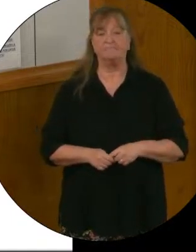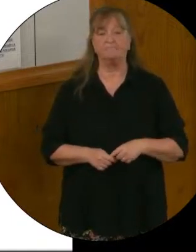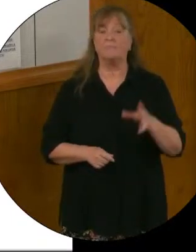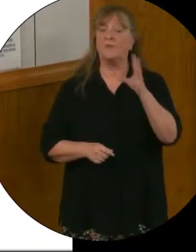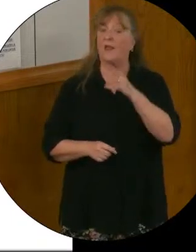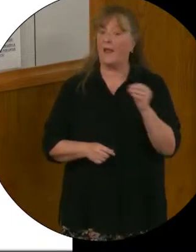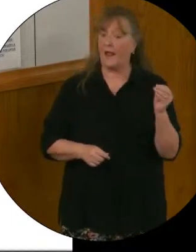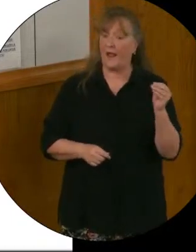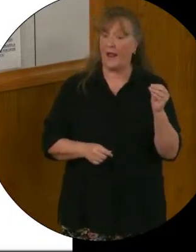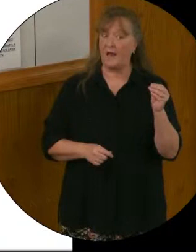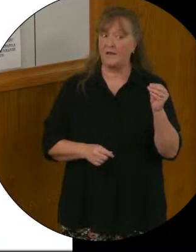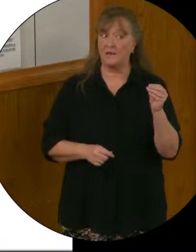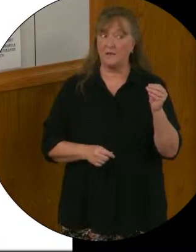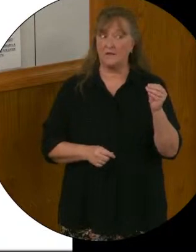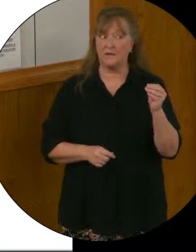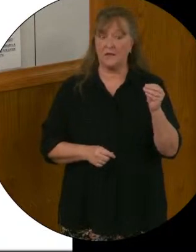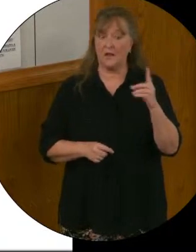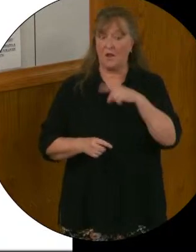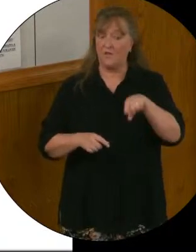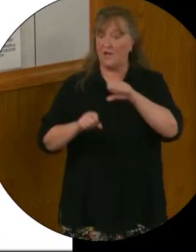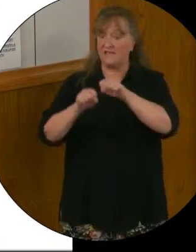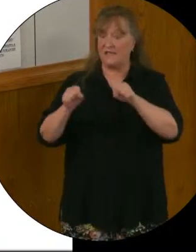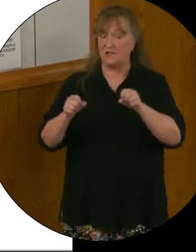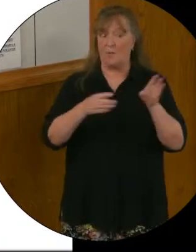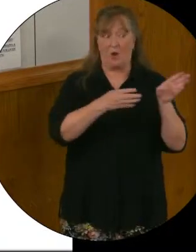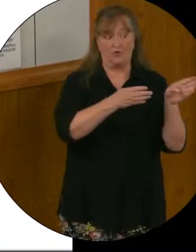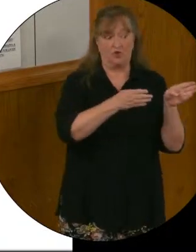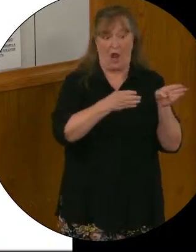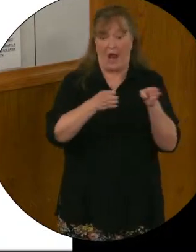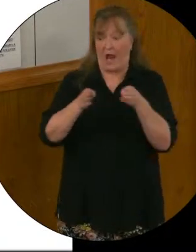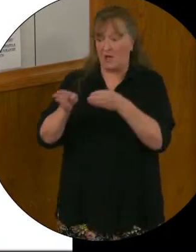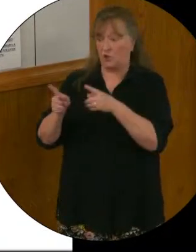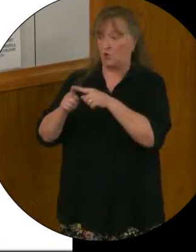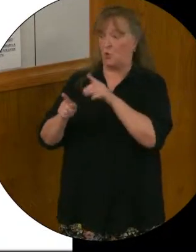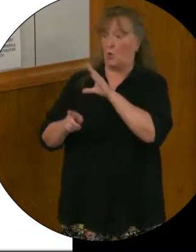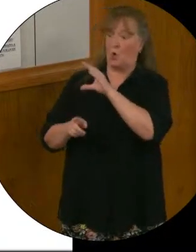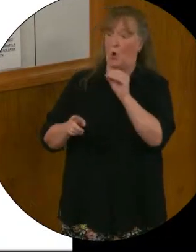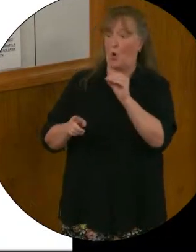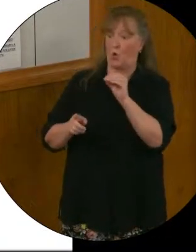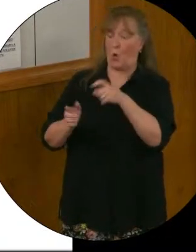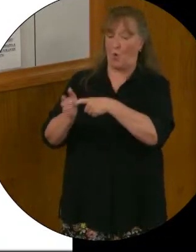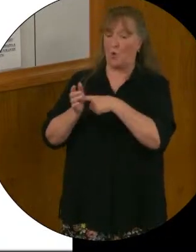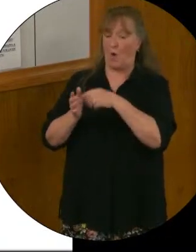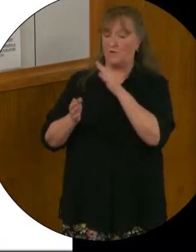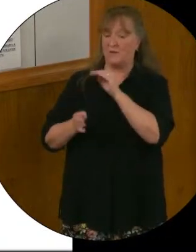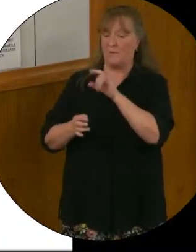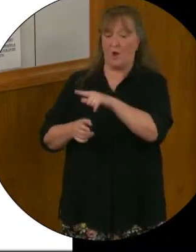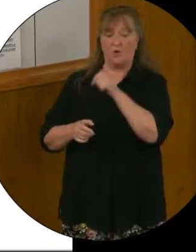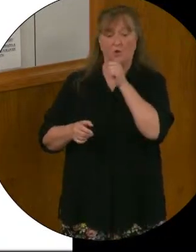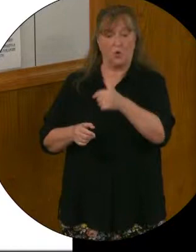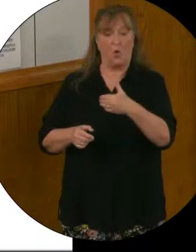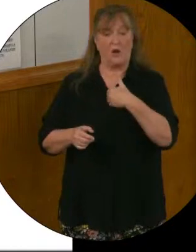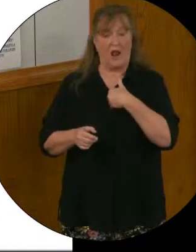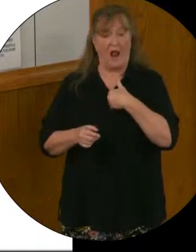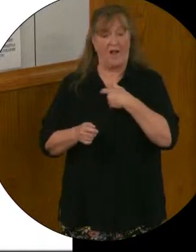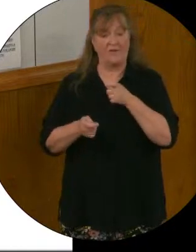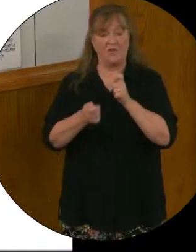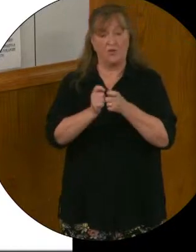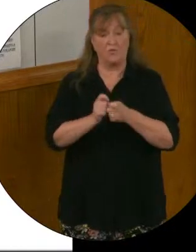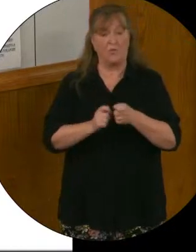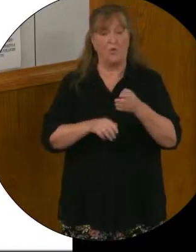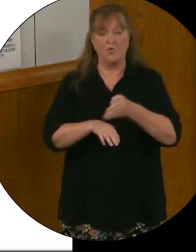And a lot of other systems are moving towards a co-requisite model also, so they don't have this remediation